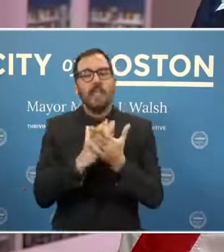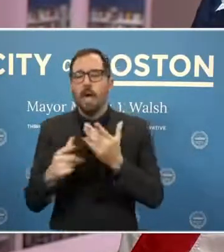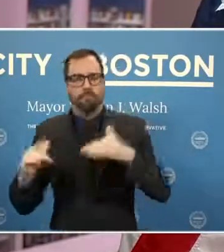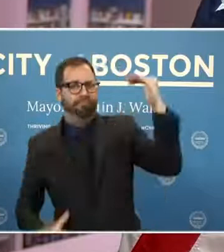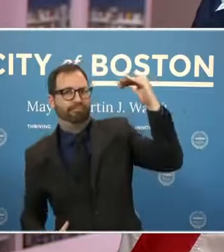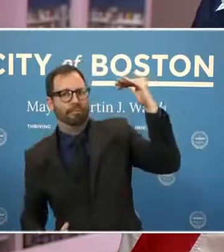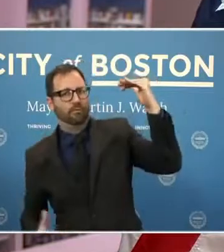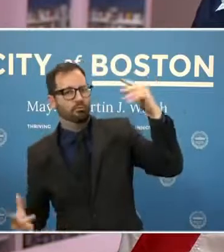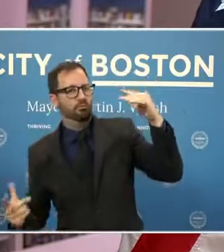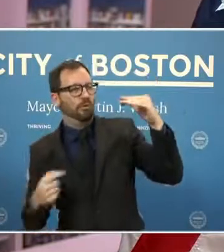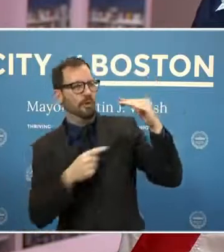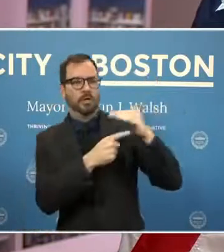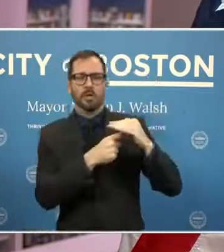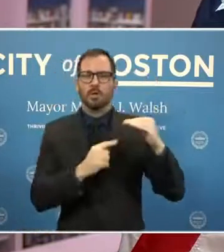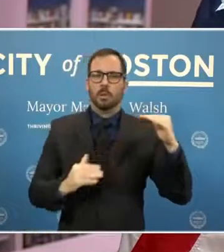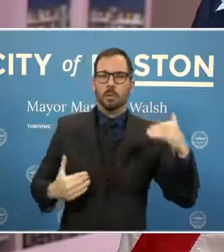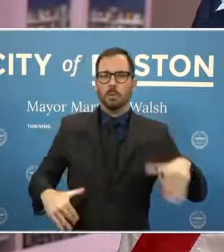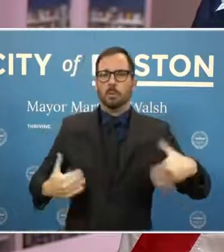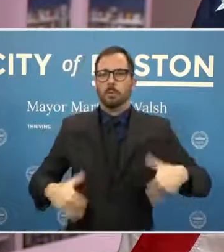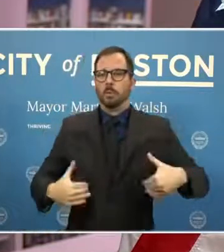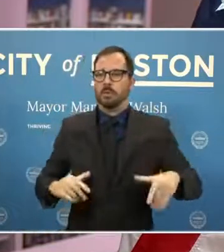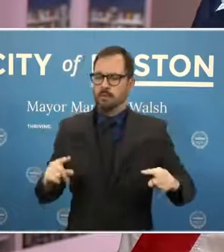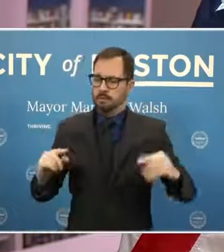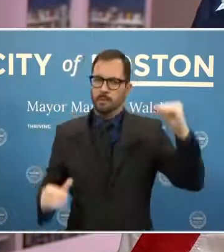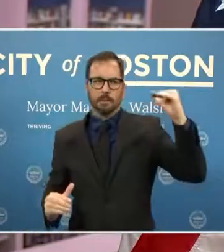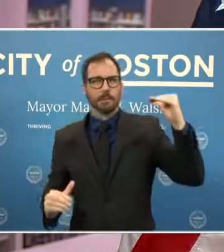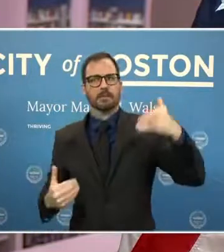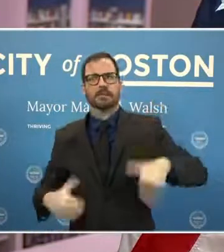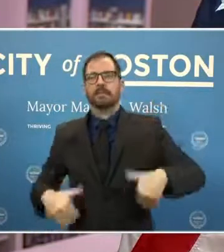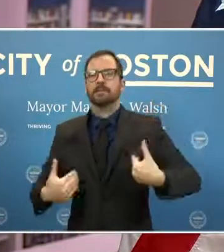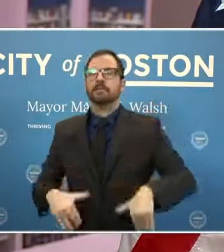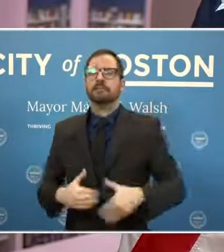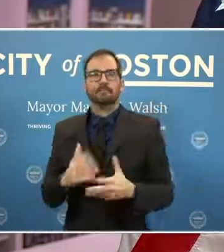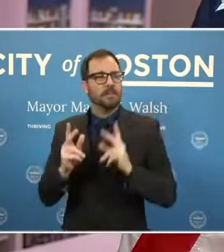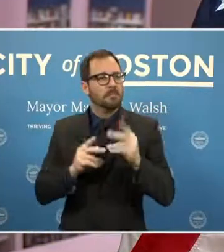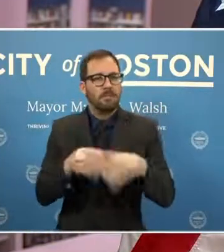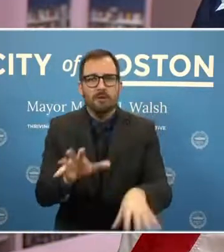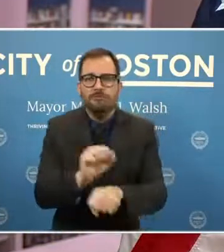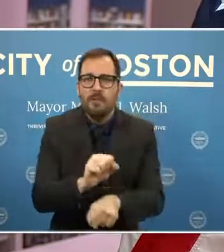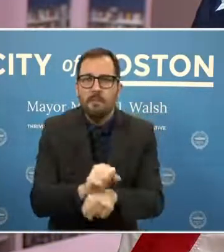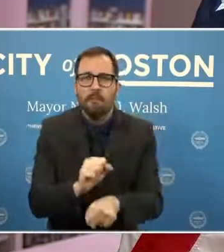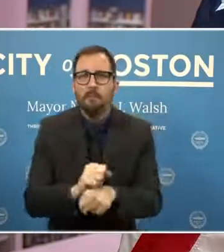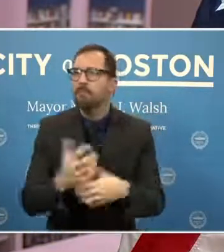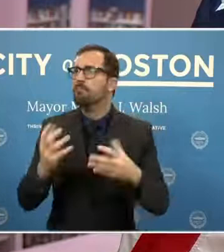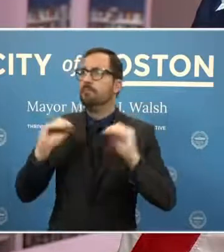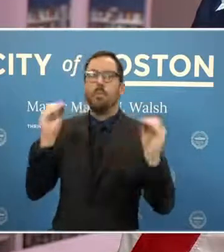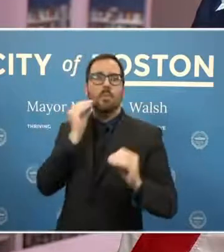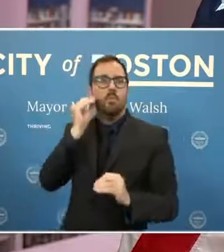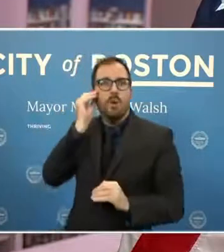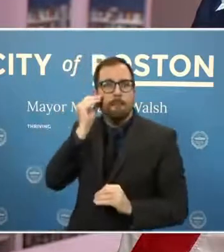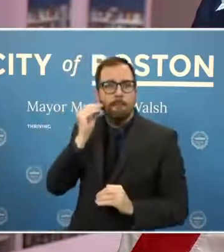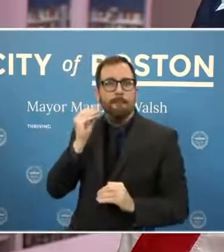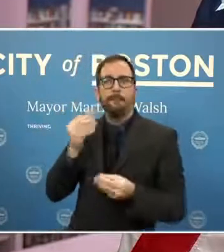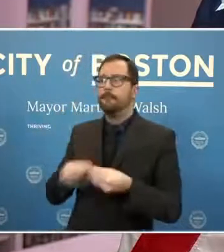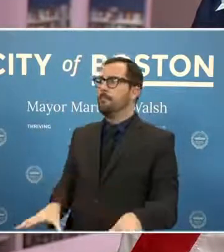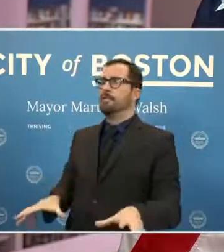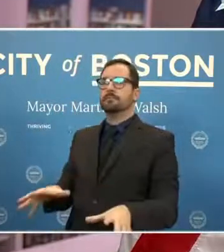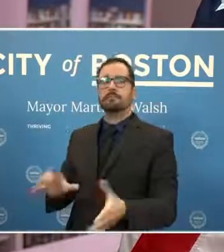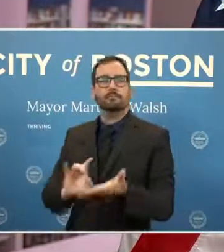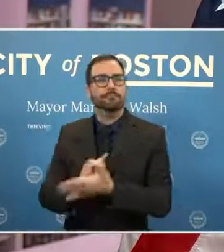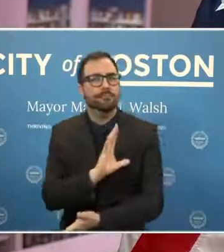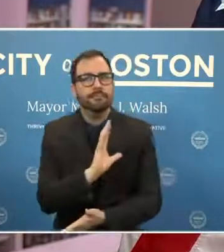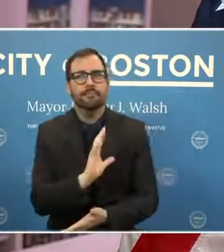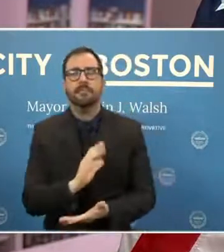loss. Older Bostonians and those with disabilities face the highest risk and the most isolation.